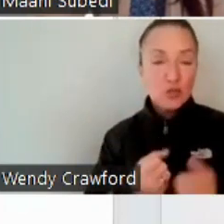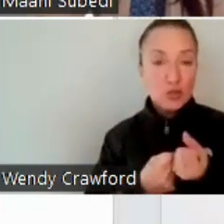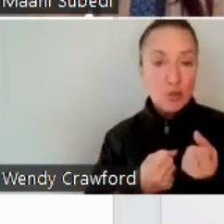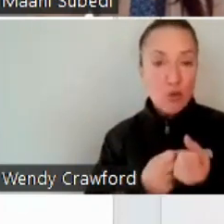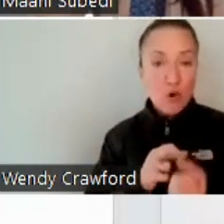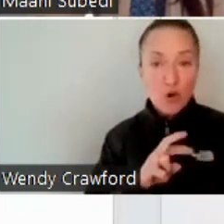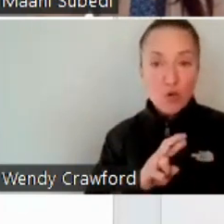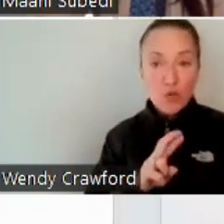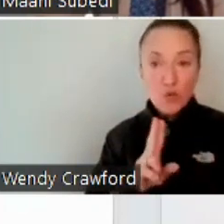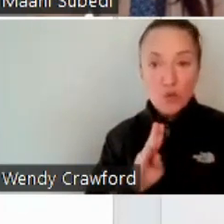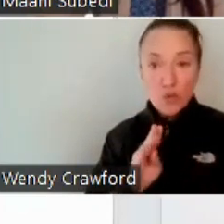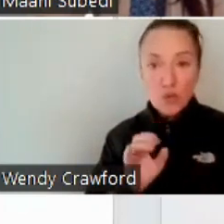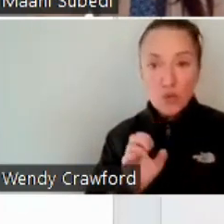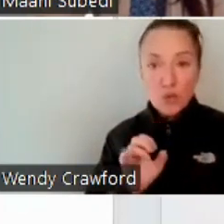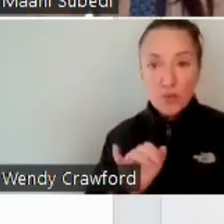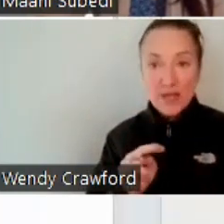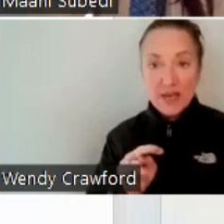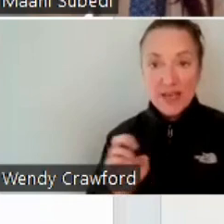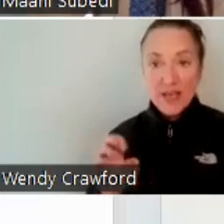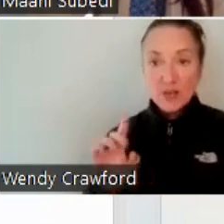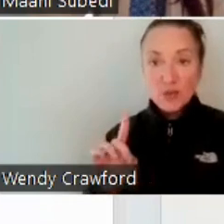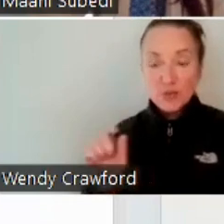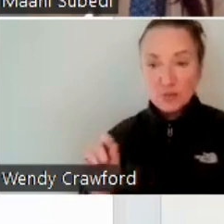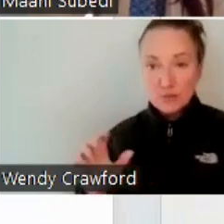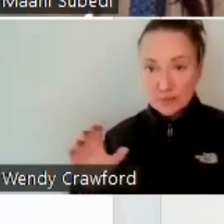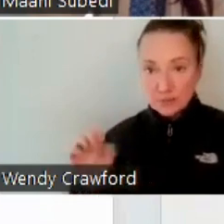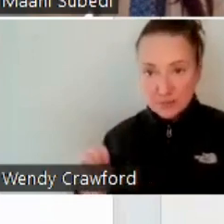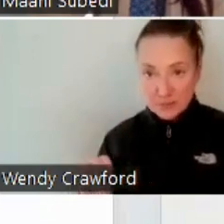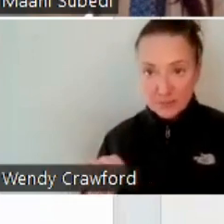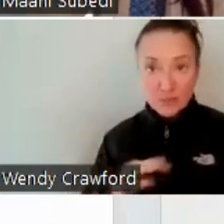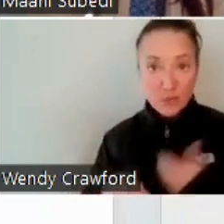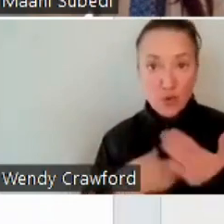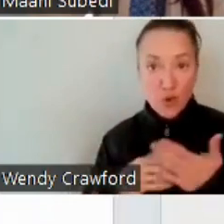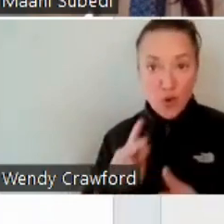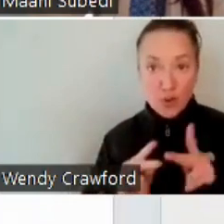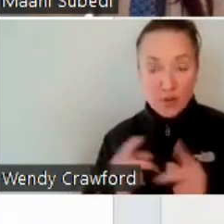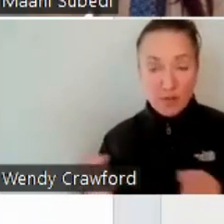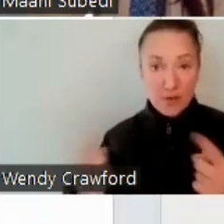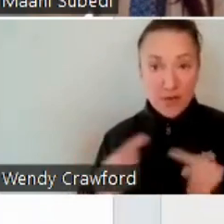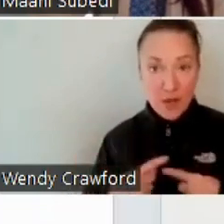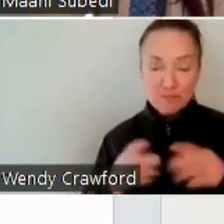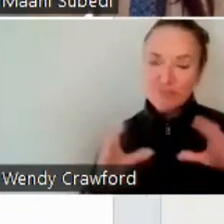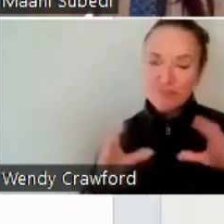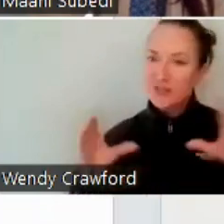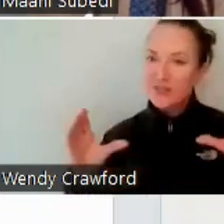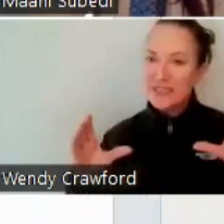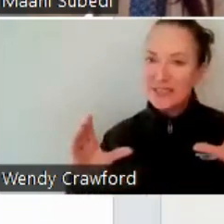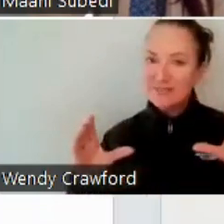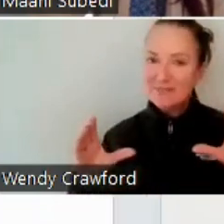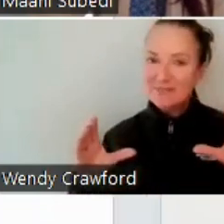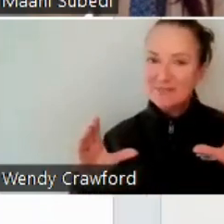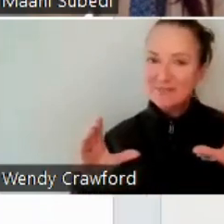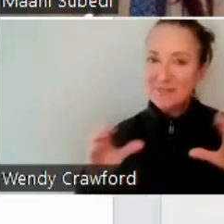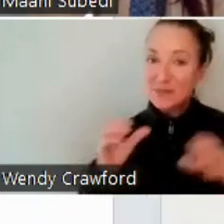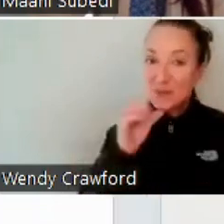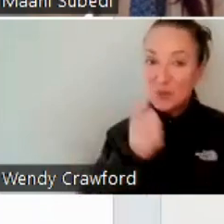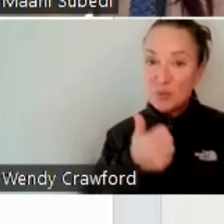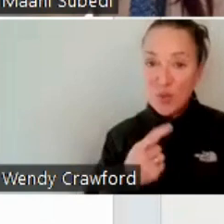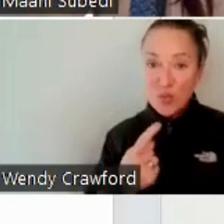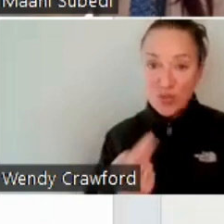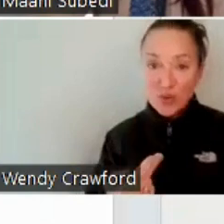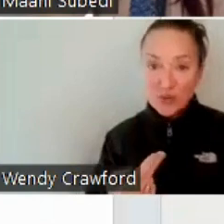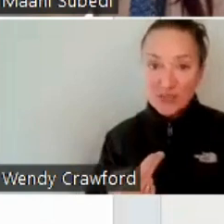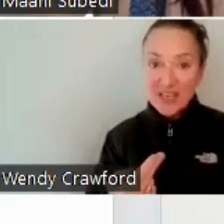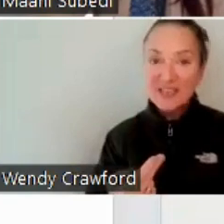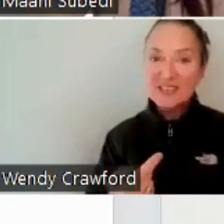rubineducation.com. Finally, everybody here today with us live, you will receive a certificate tomorrow, Thursday, showing